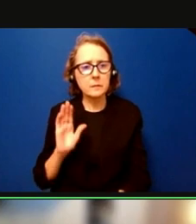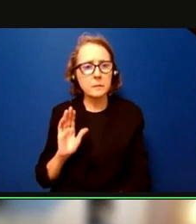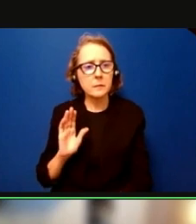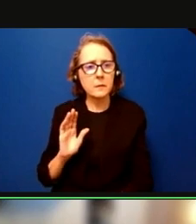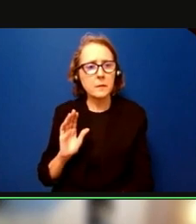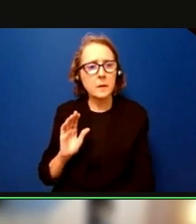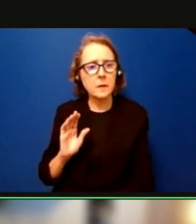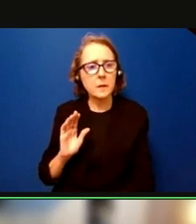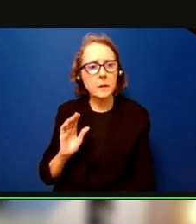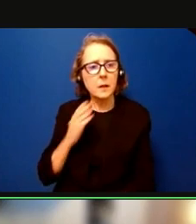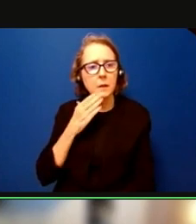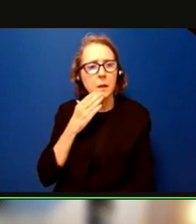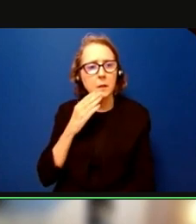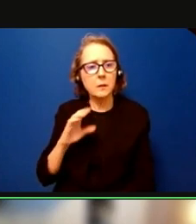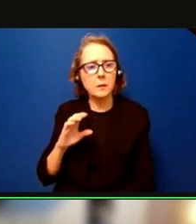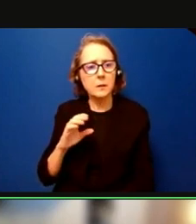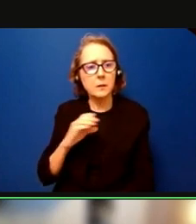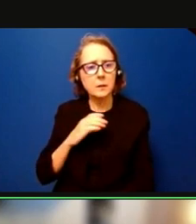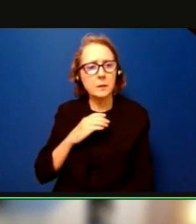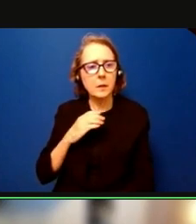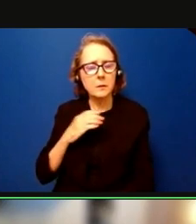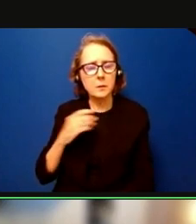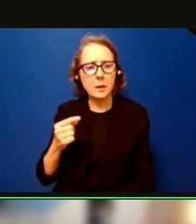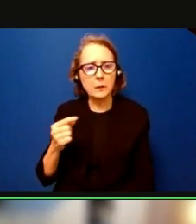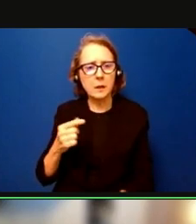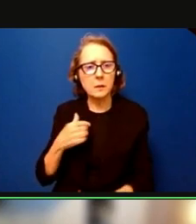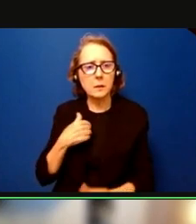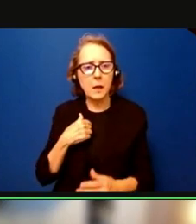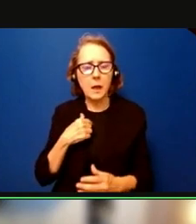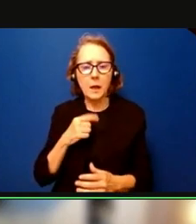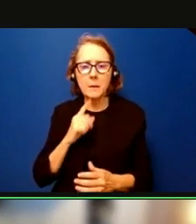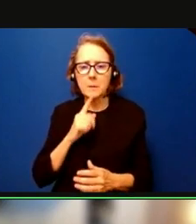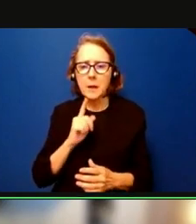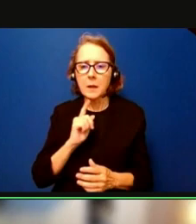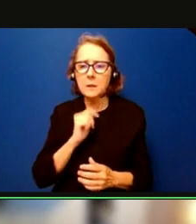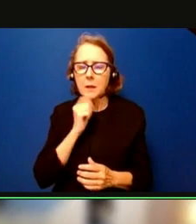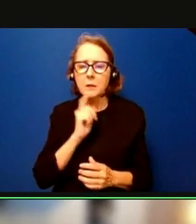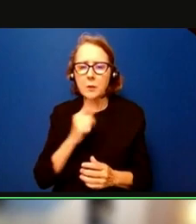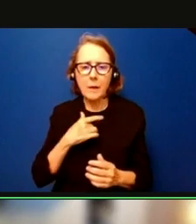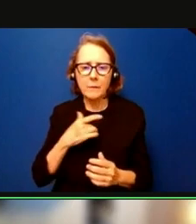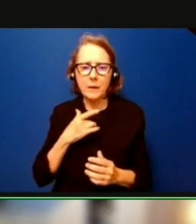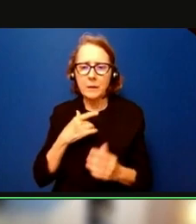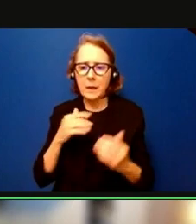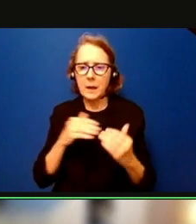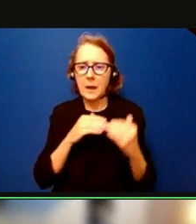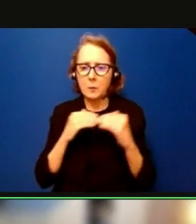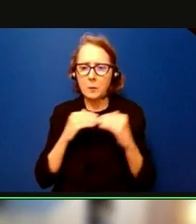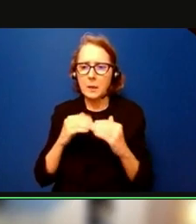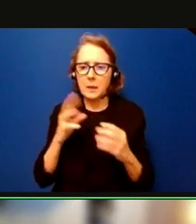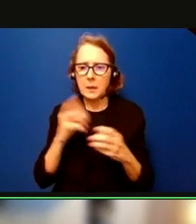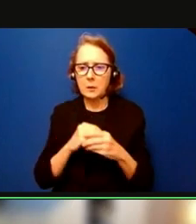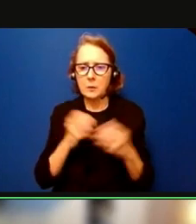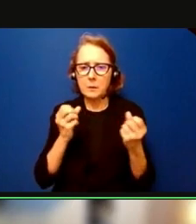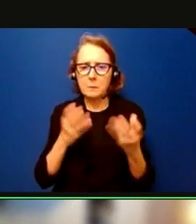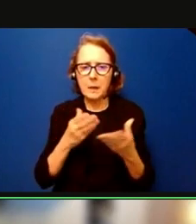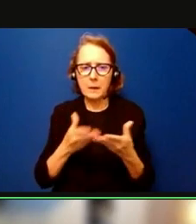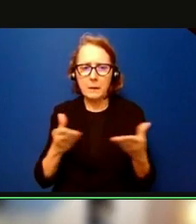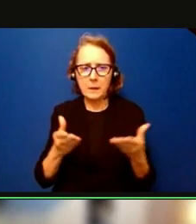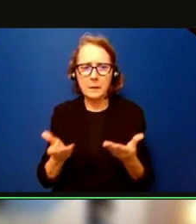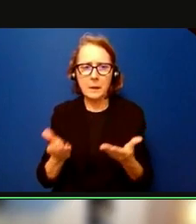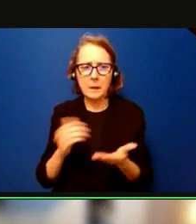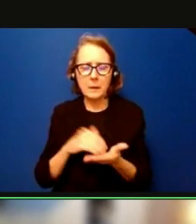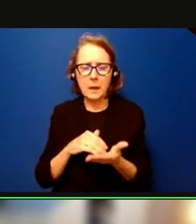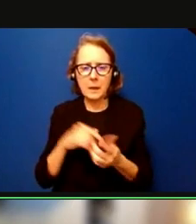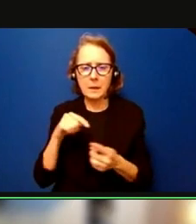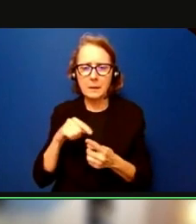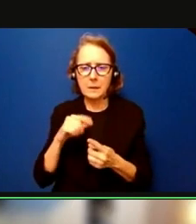Yes, thank you, Councilor Gonzalez. I'm not sure. I think equity includes all kinds of factors. And again, this would